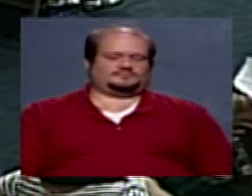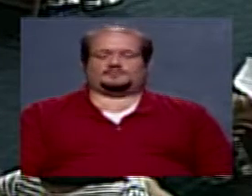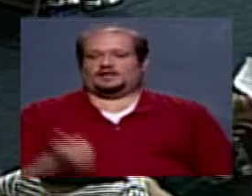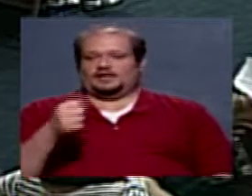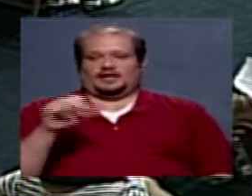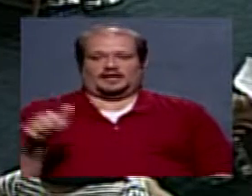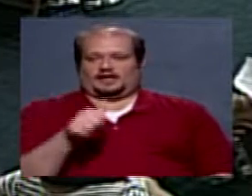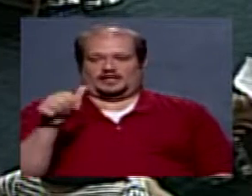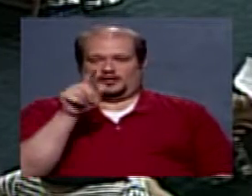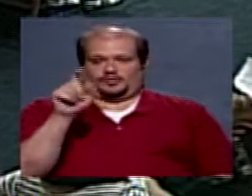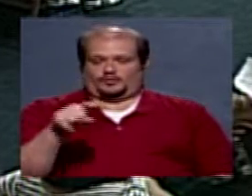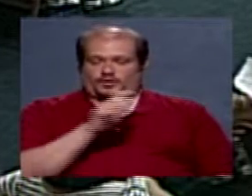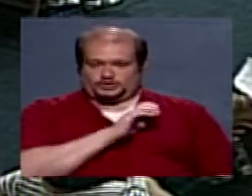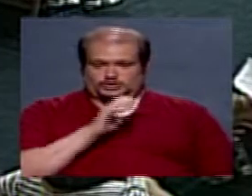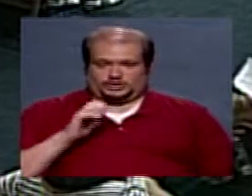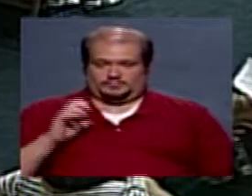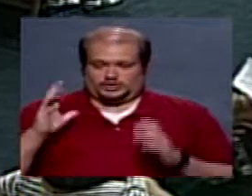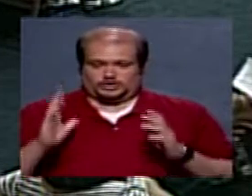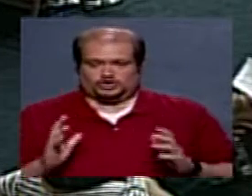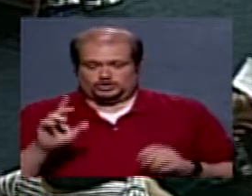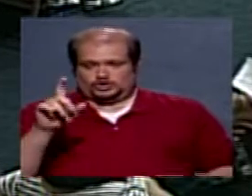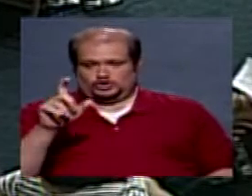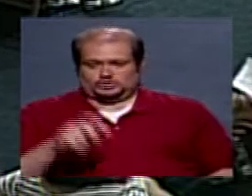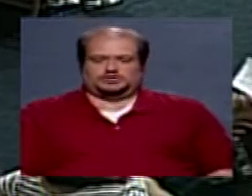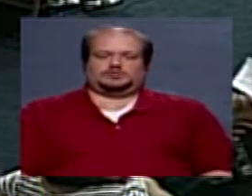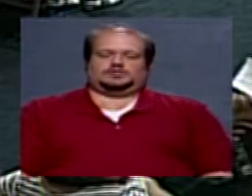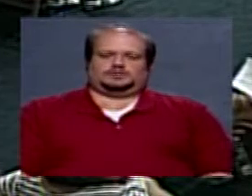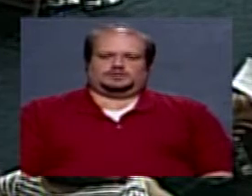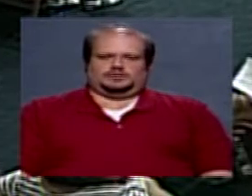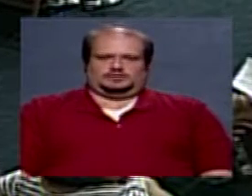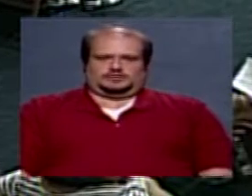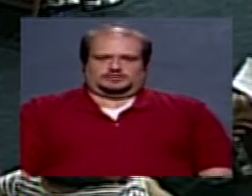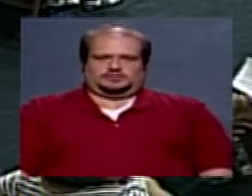Any other questions, commissioners?